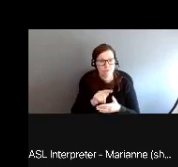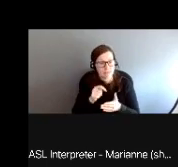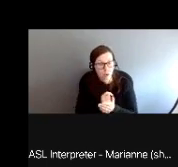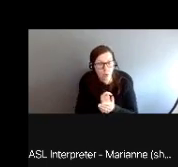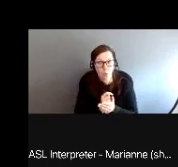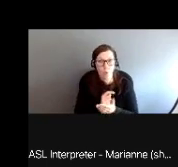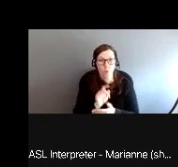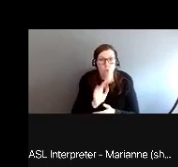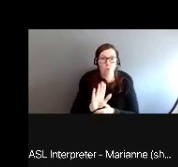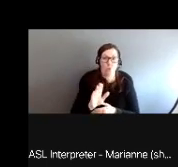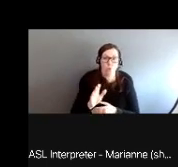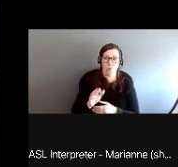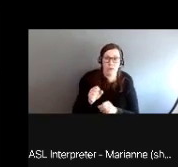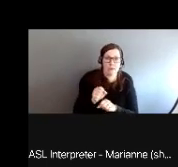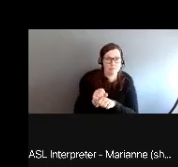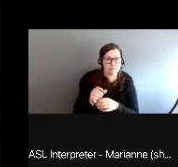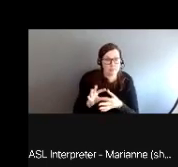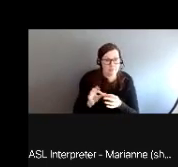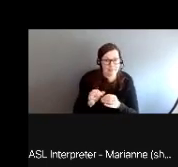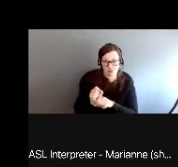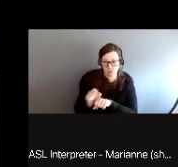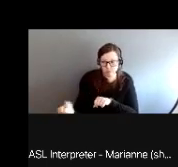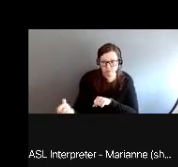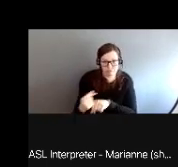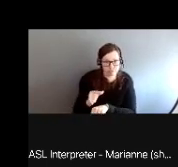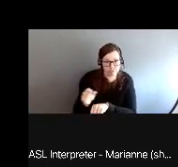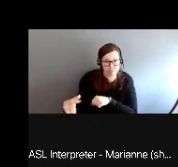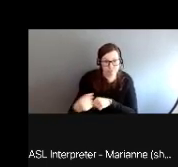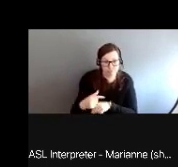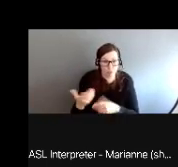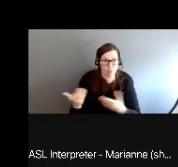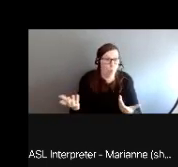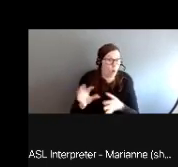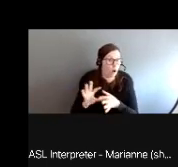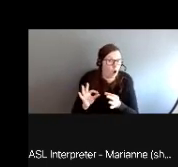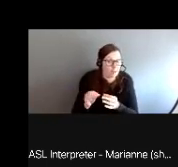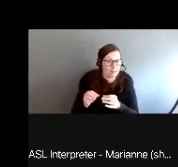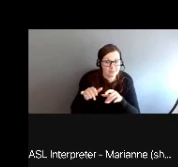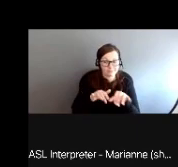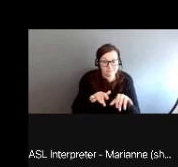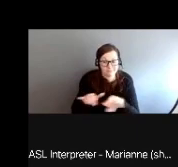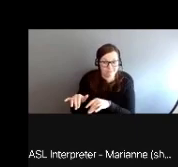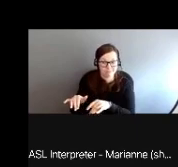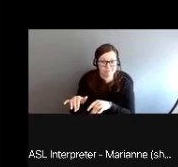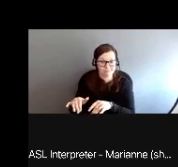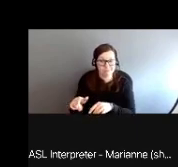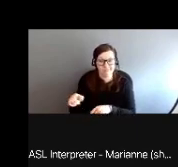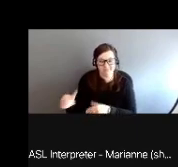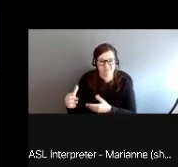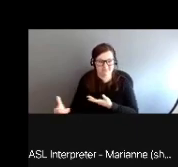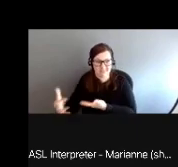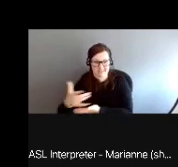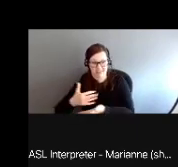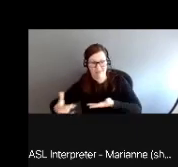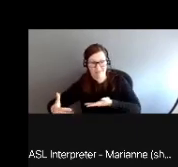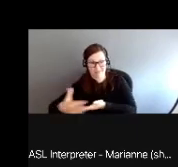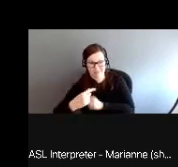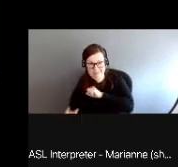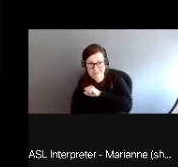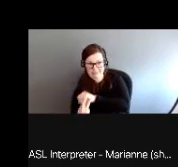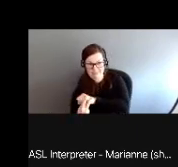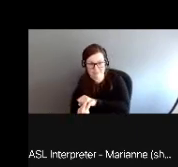will also collect that data. So not everybody is a big fan, or everybody is a bit more cautious. When you're setting up a TikTok